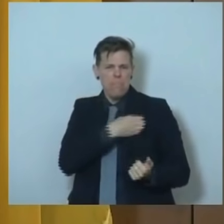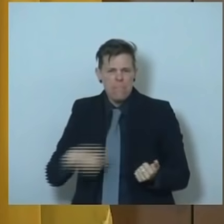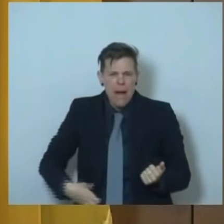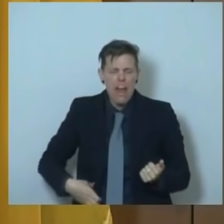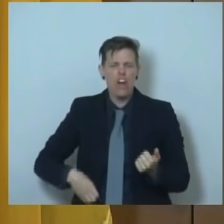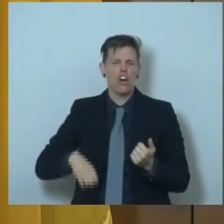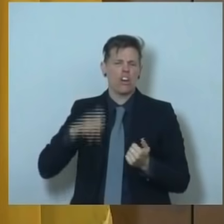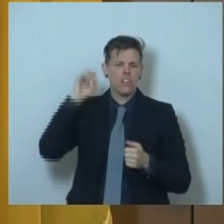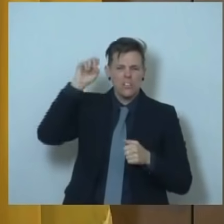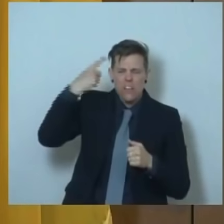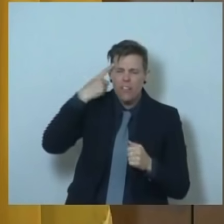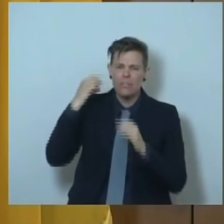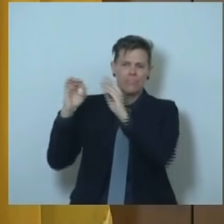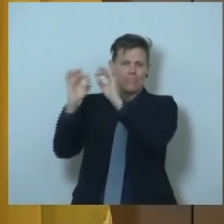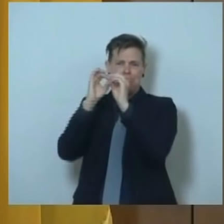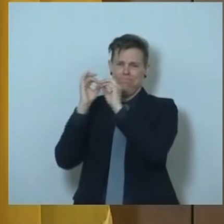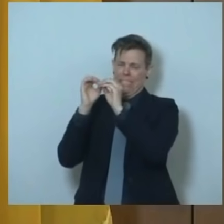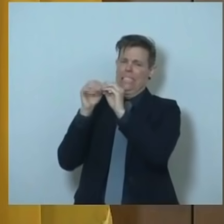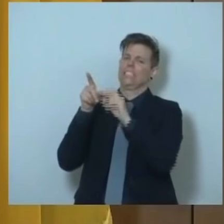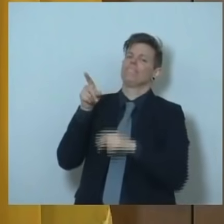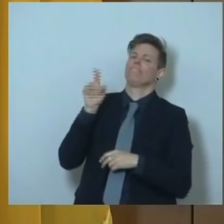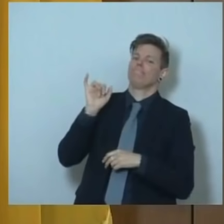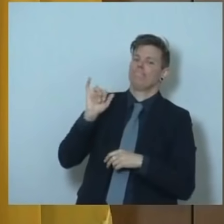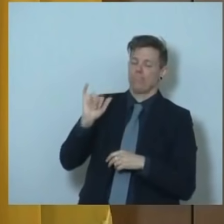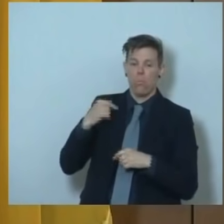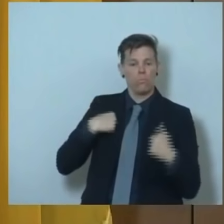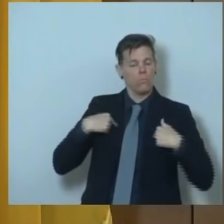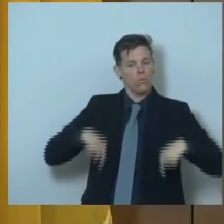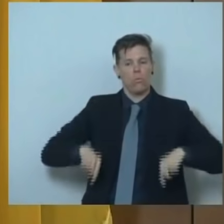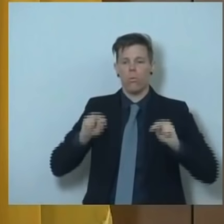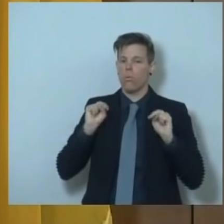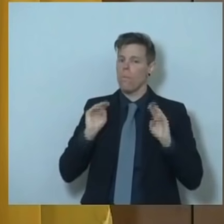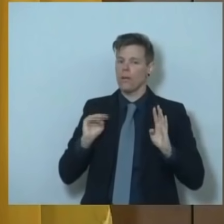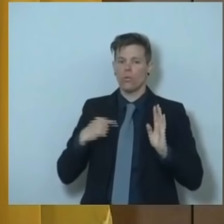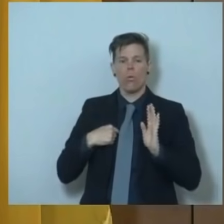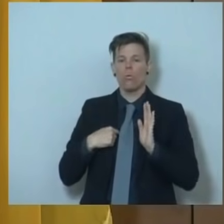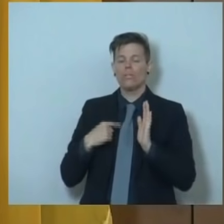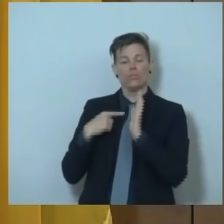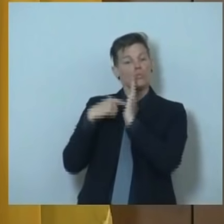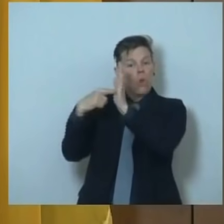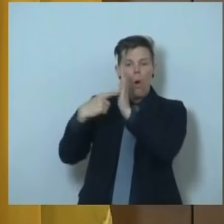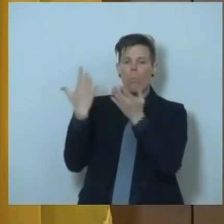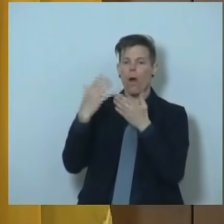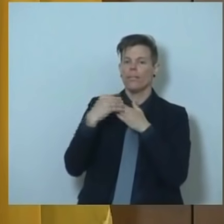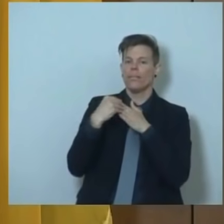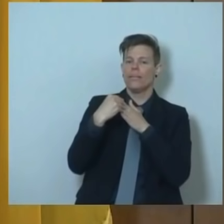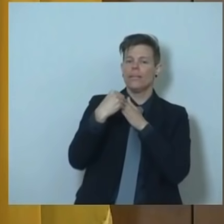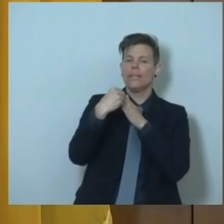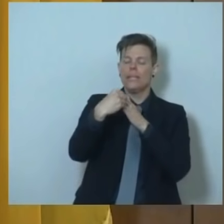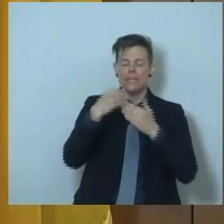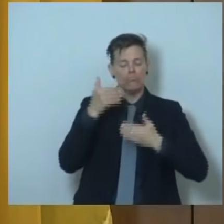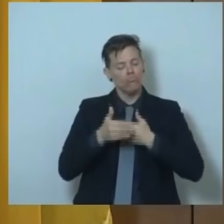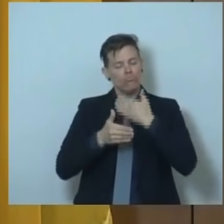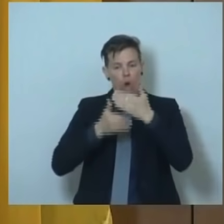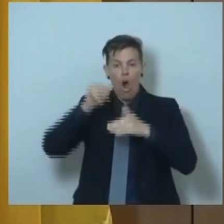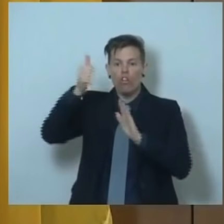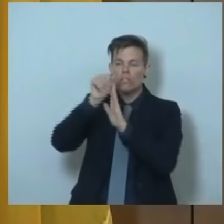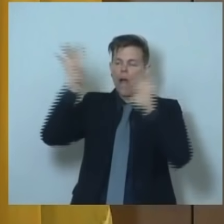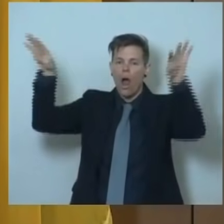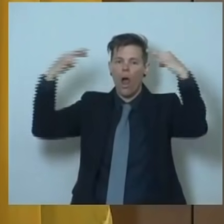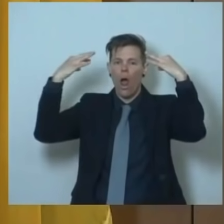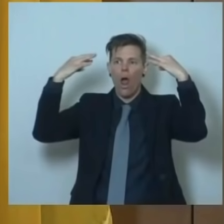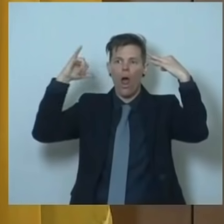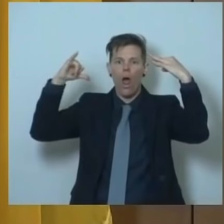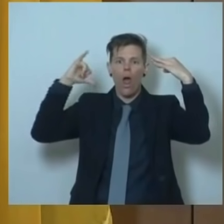I think New Mexico has demonstrated leadership in ways that most states haven't seen, because we're trying to do it all